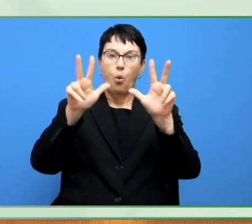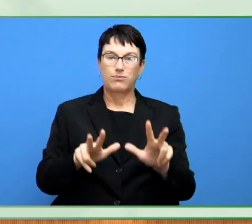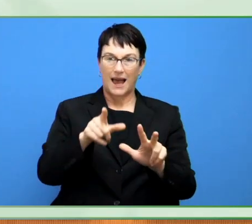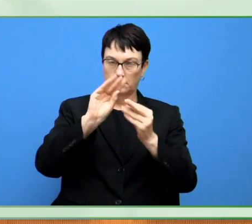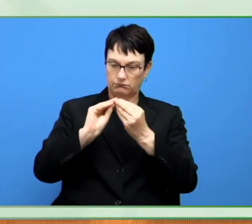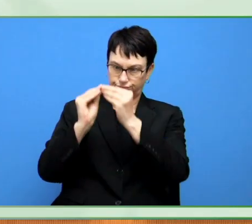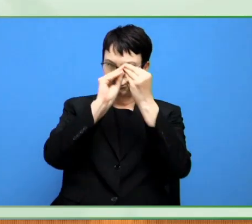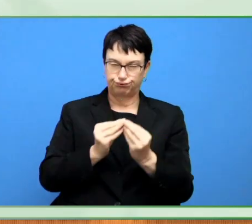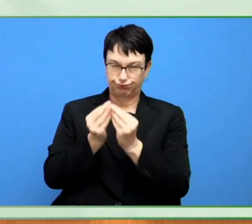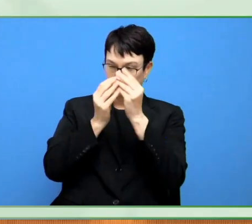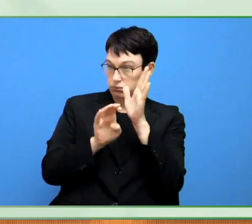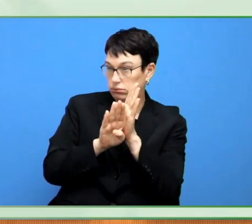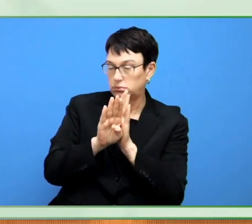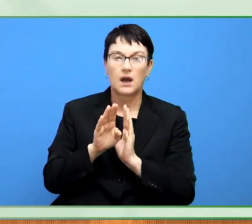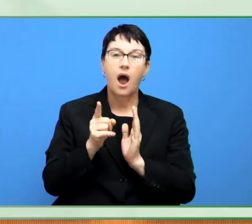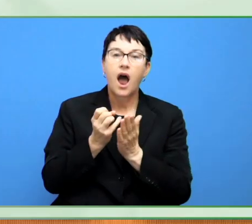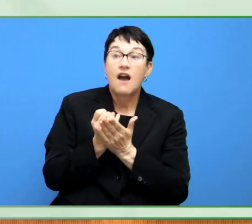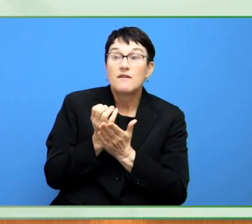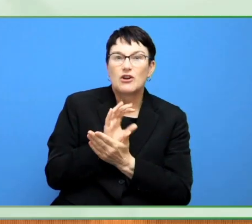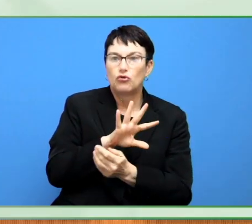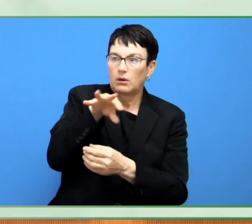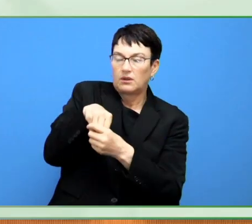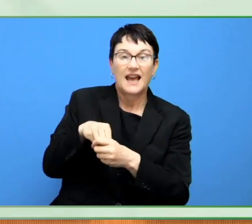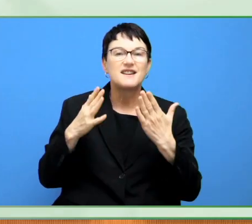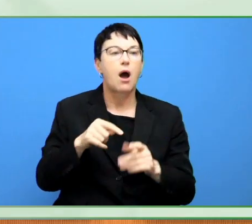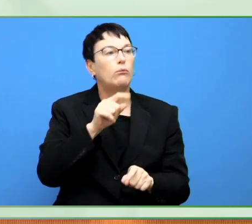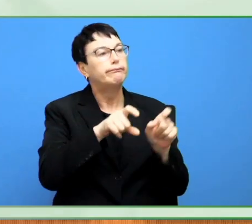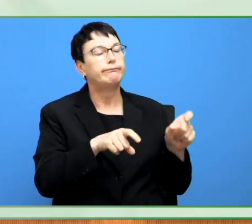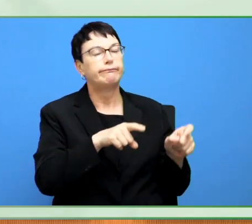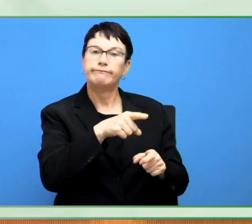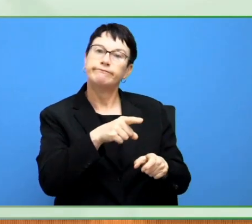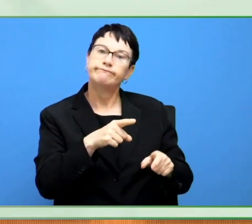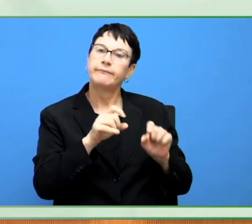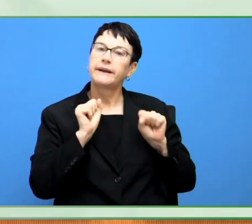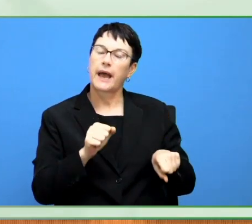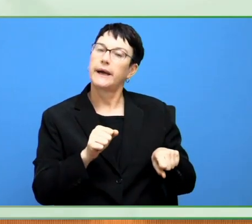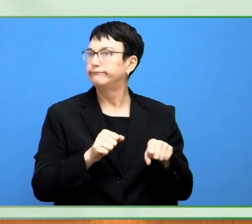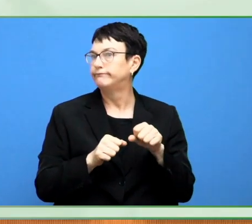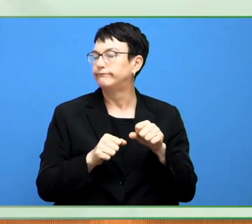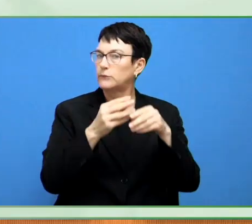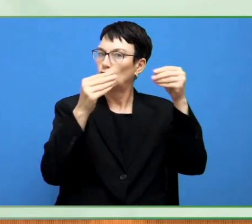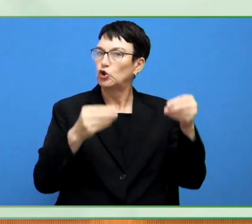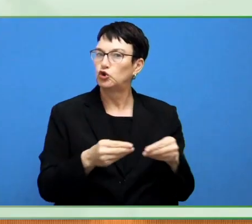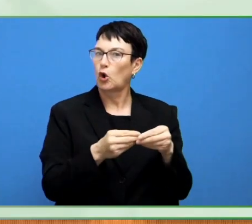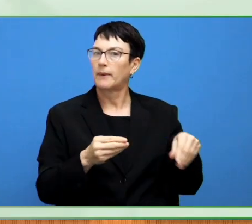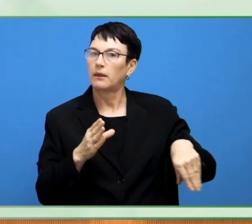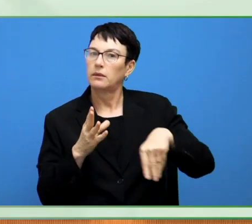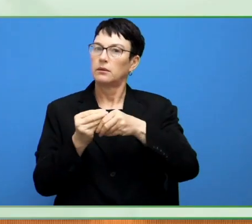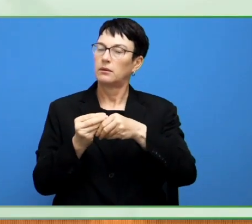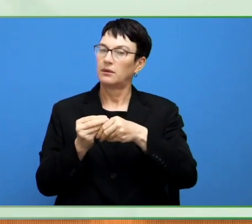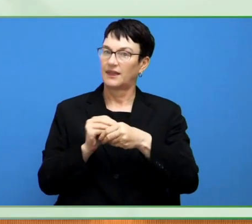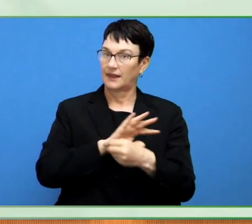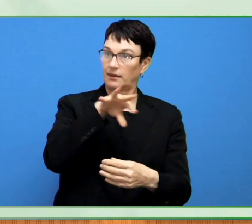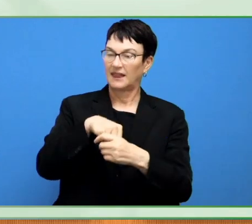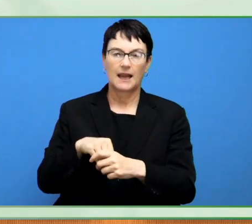are creating content and sometimes uploading content in accessible websites, they upload non-tagged pictures